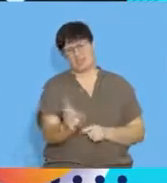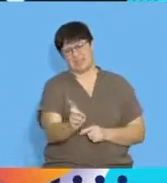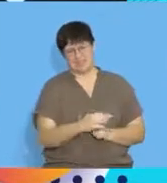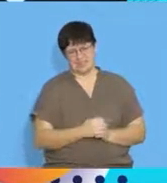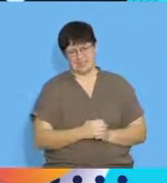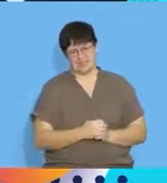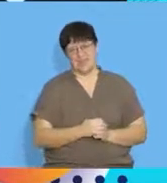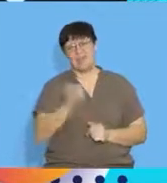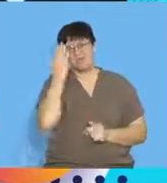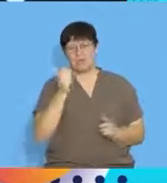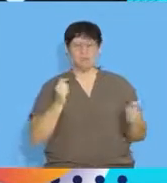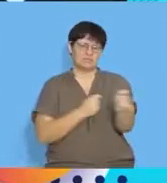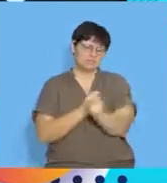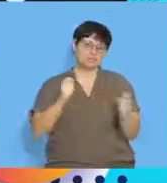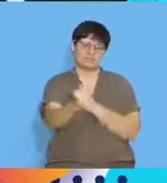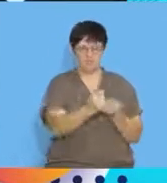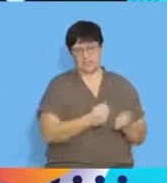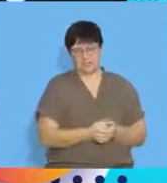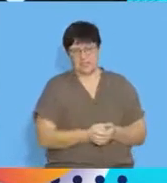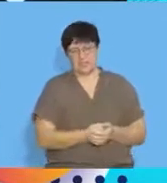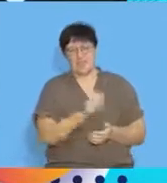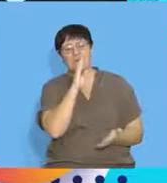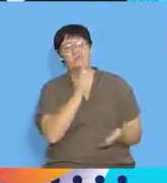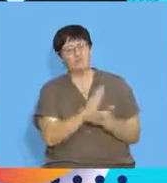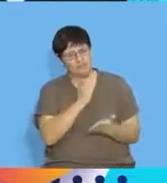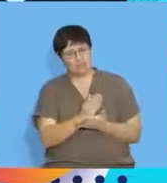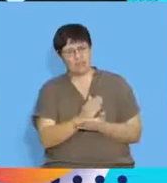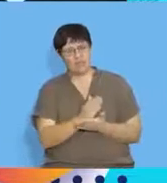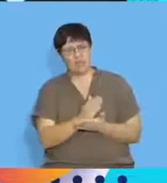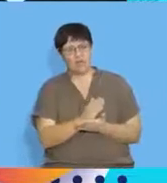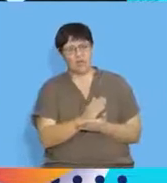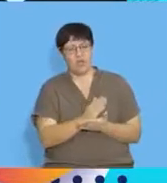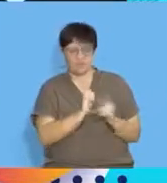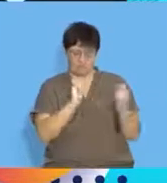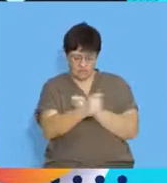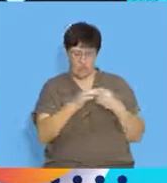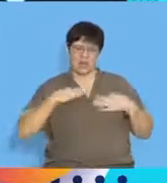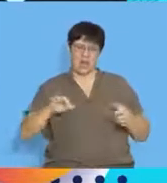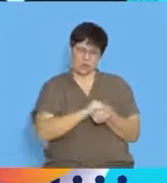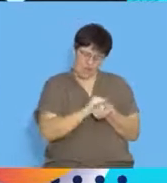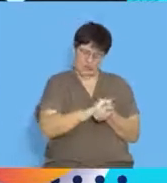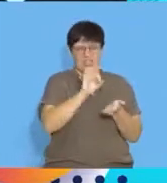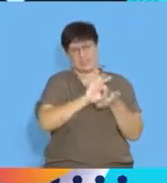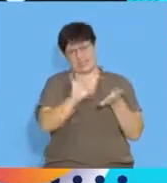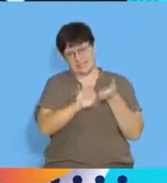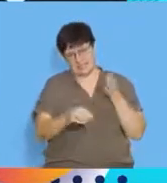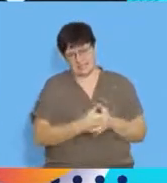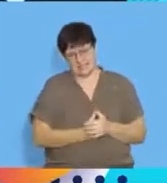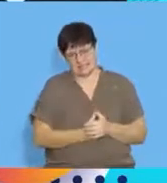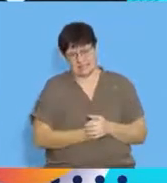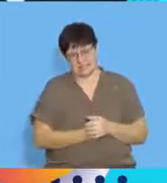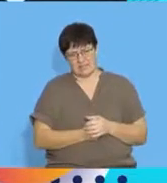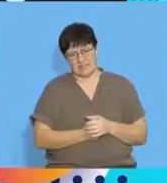often do. Must maybe make sure that the clothes are clean, that we wash, that we share things that are clean.